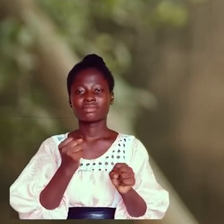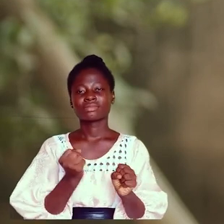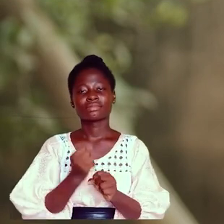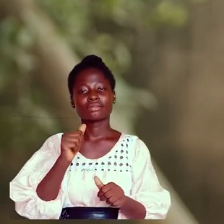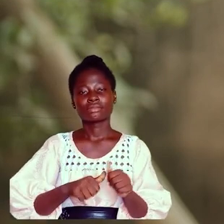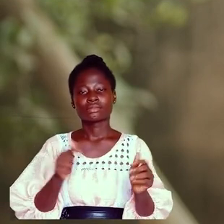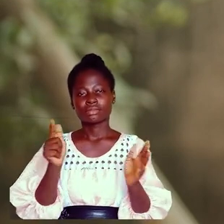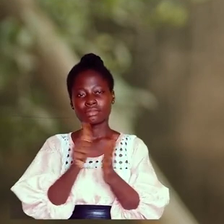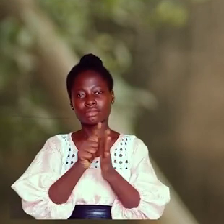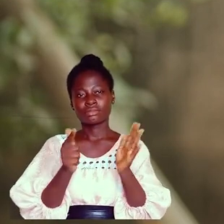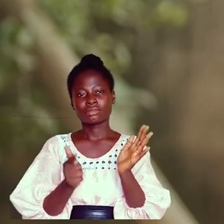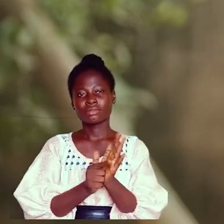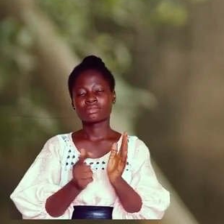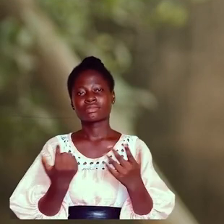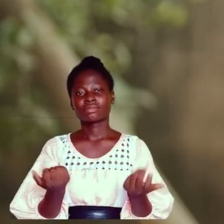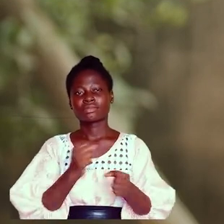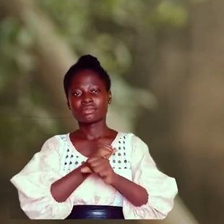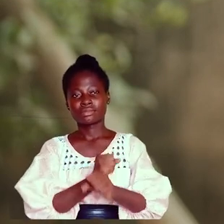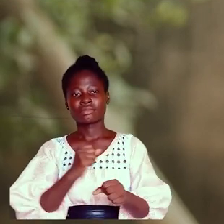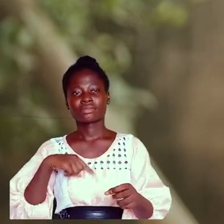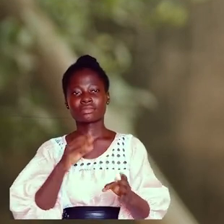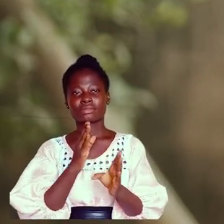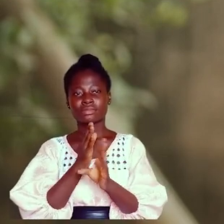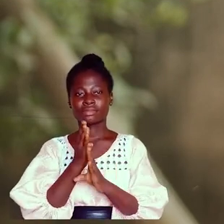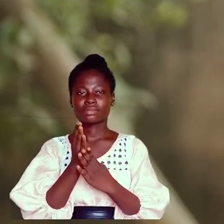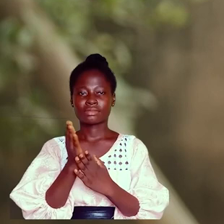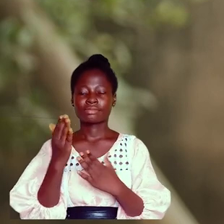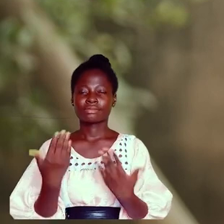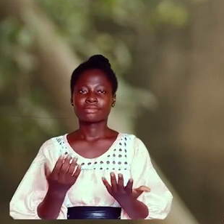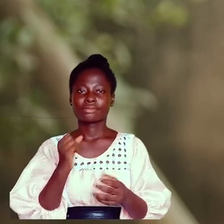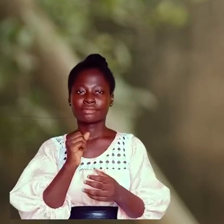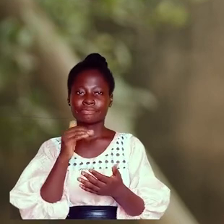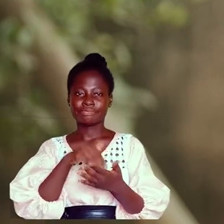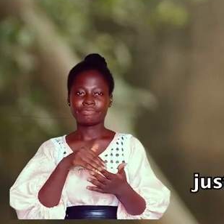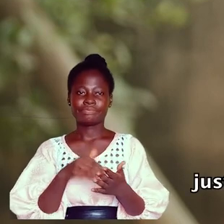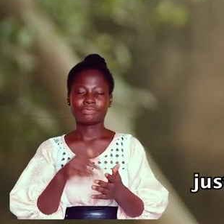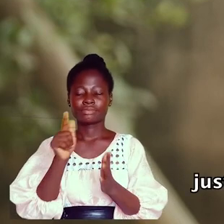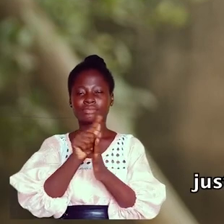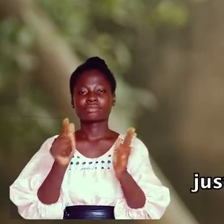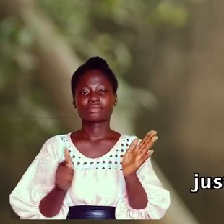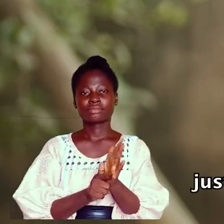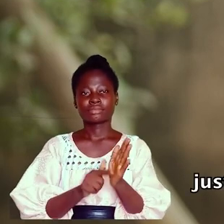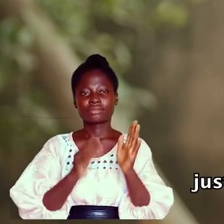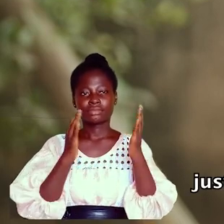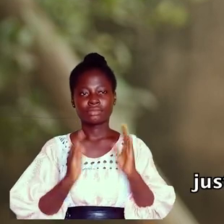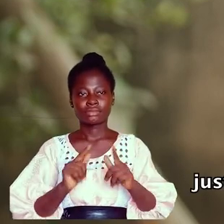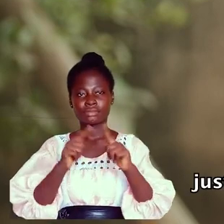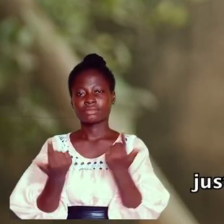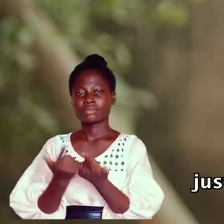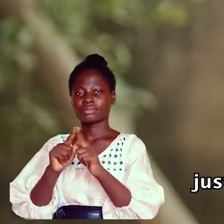must make every law that would protect our rights and improve our lives. Again, law enforcement